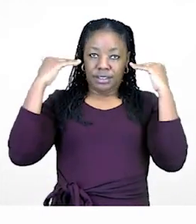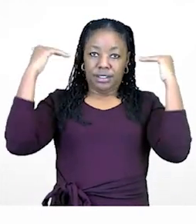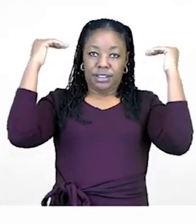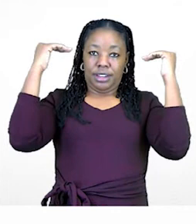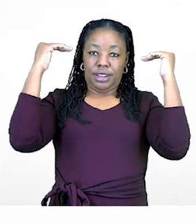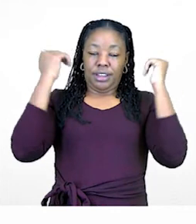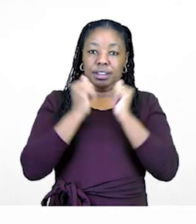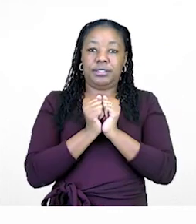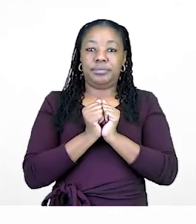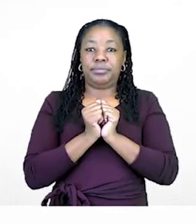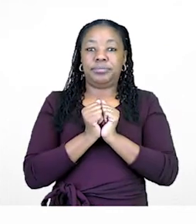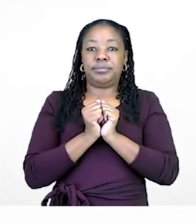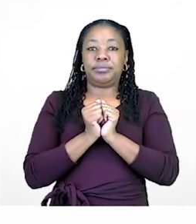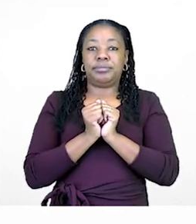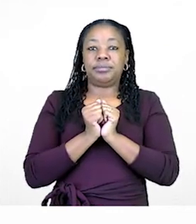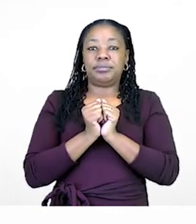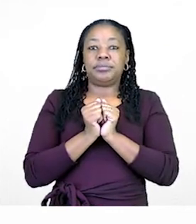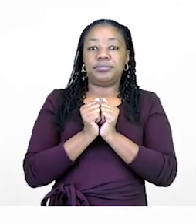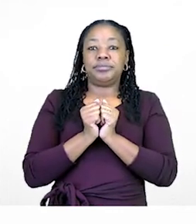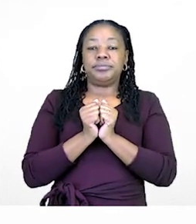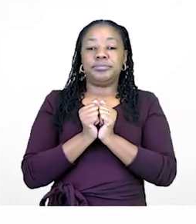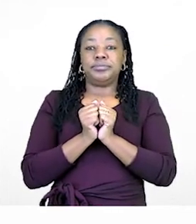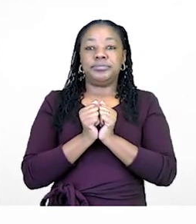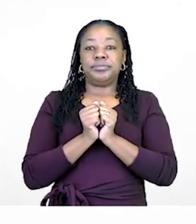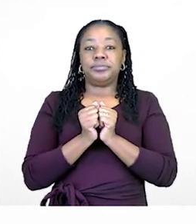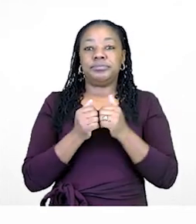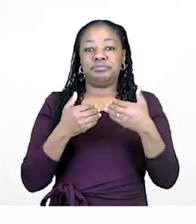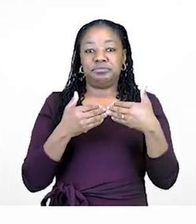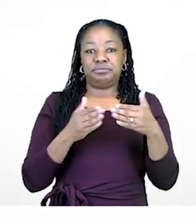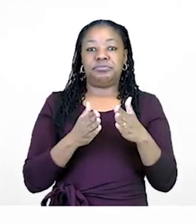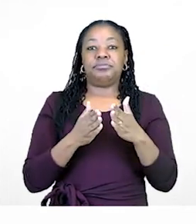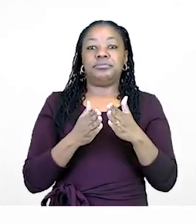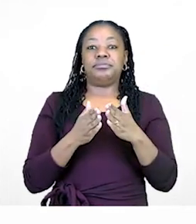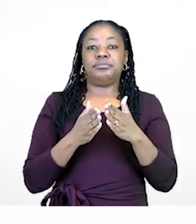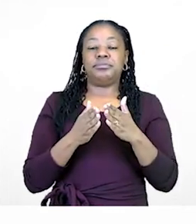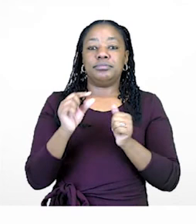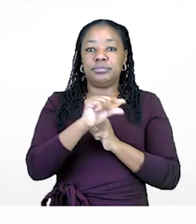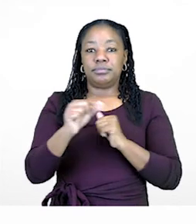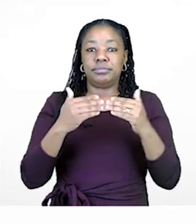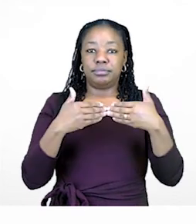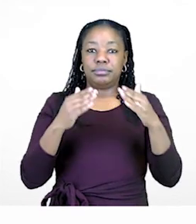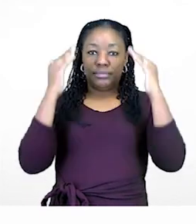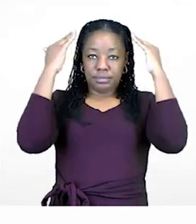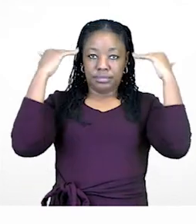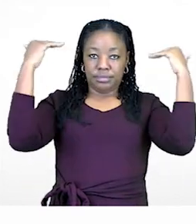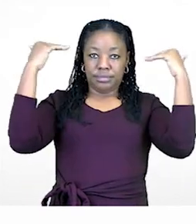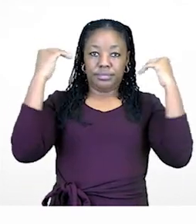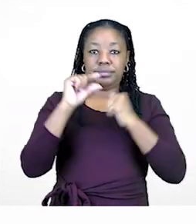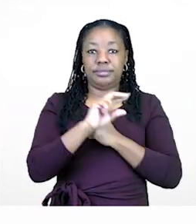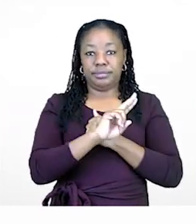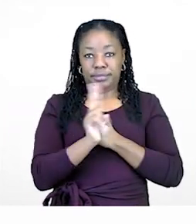say hat. Very good. Your job is going to be to trace